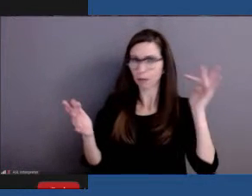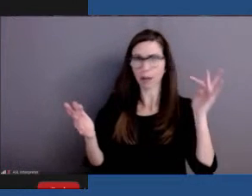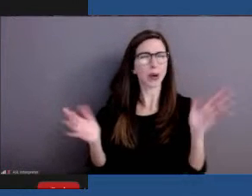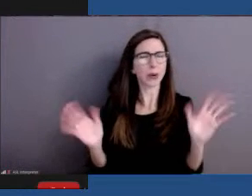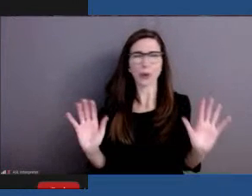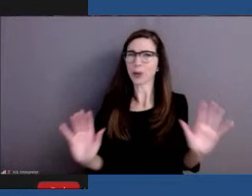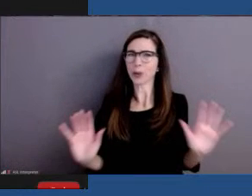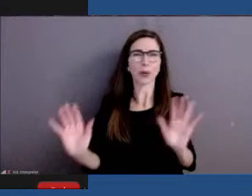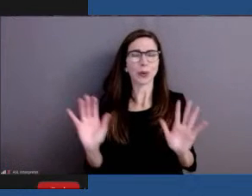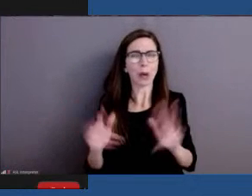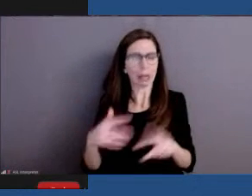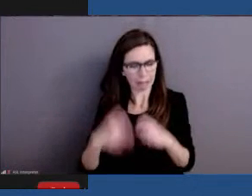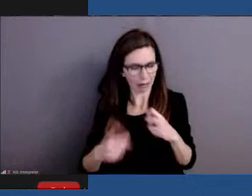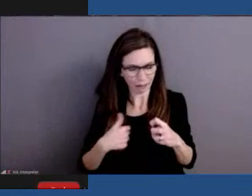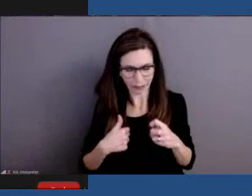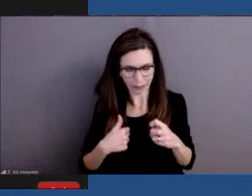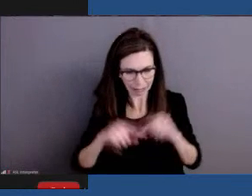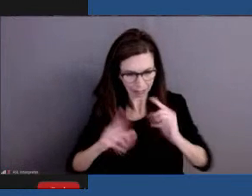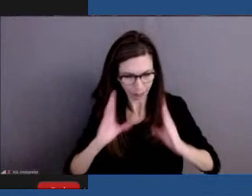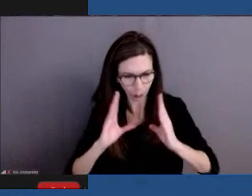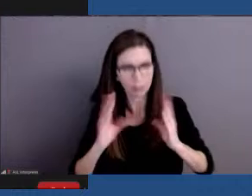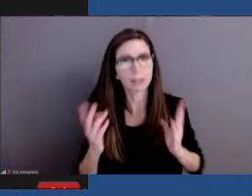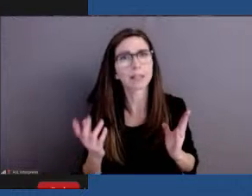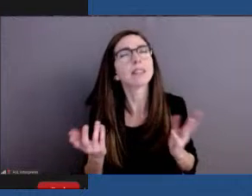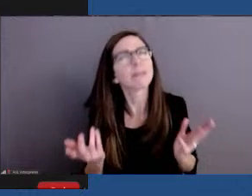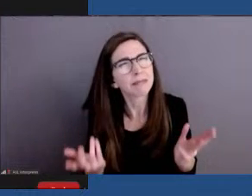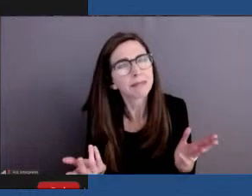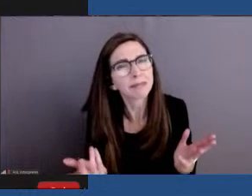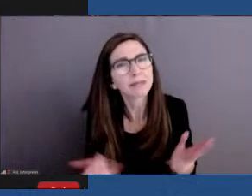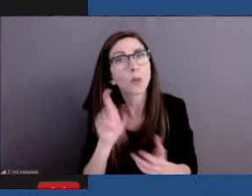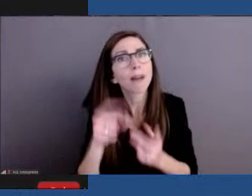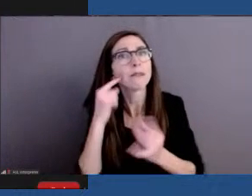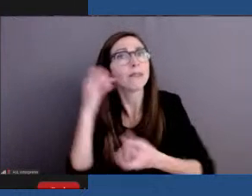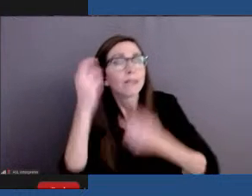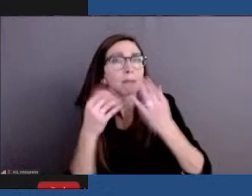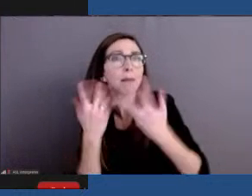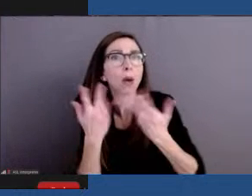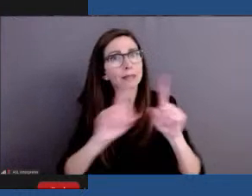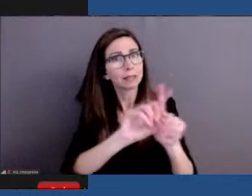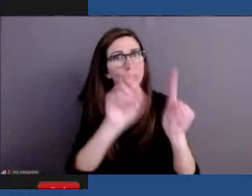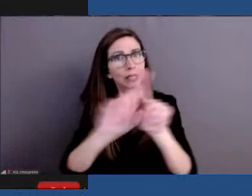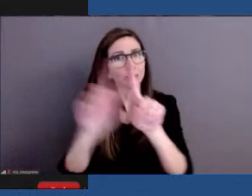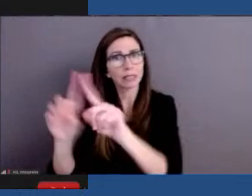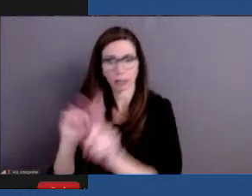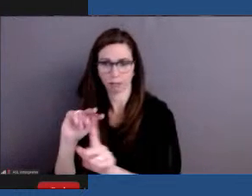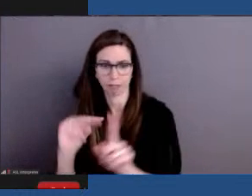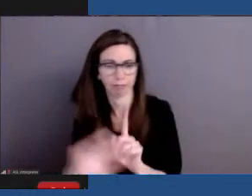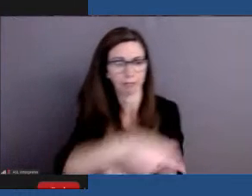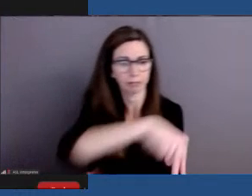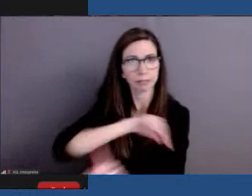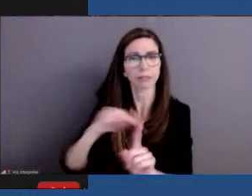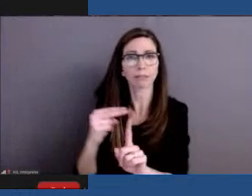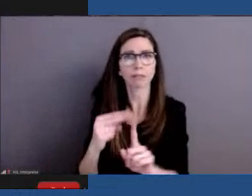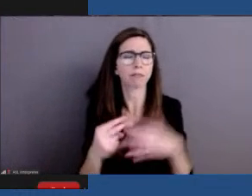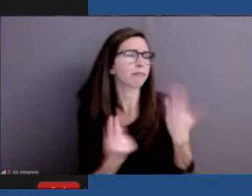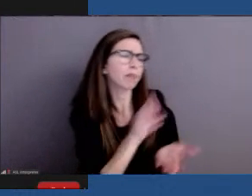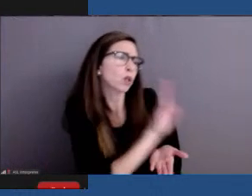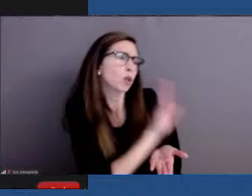considering all the different users, but consulting with them about what are the challenges that you experience every